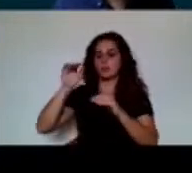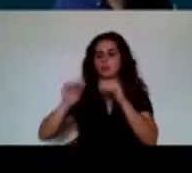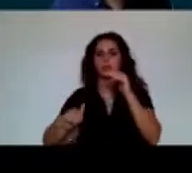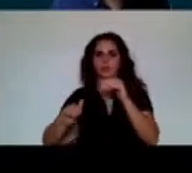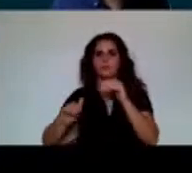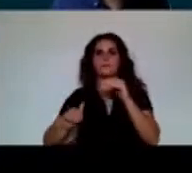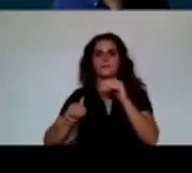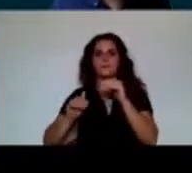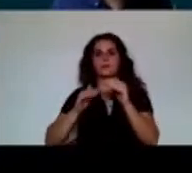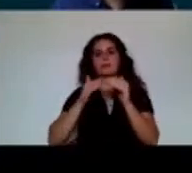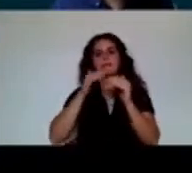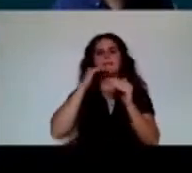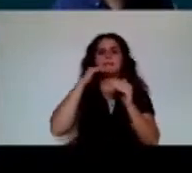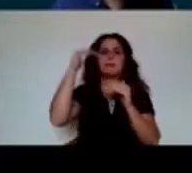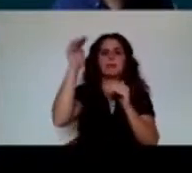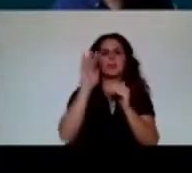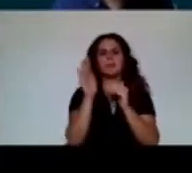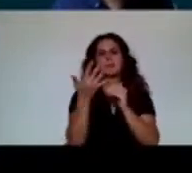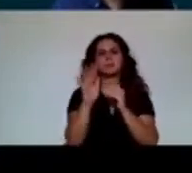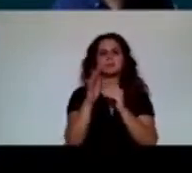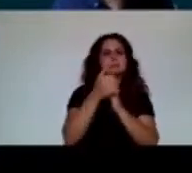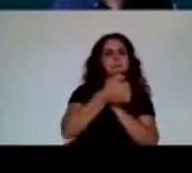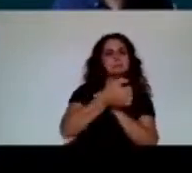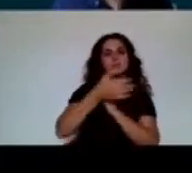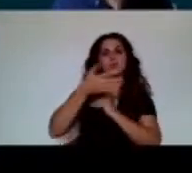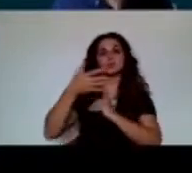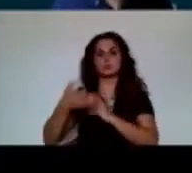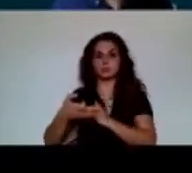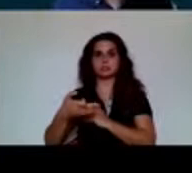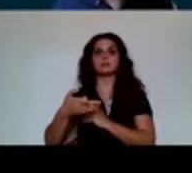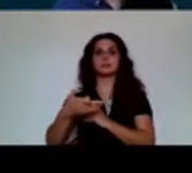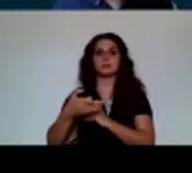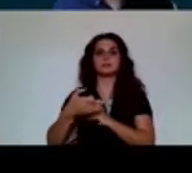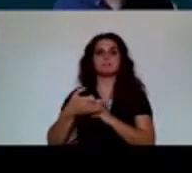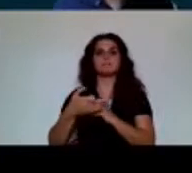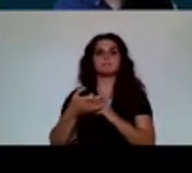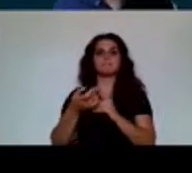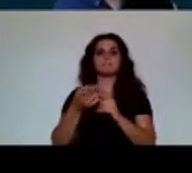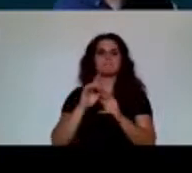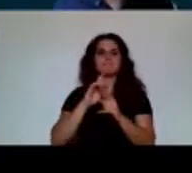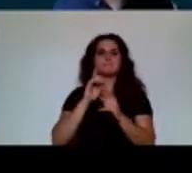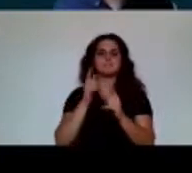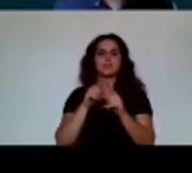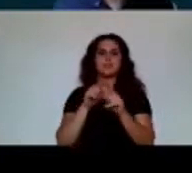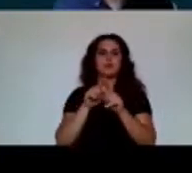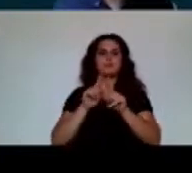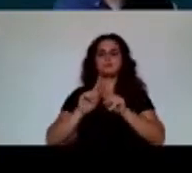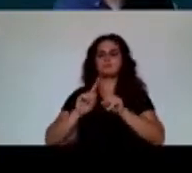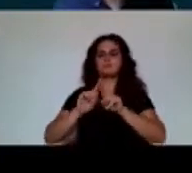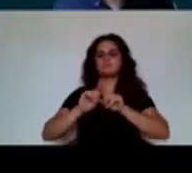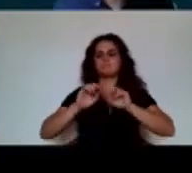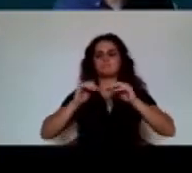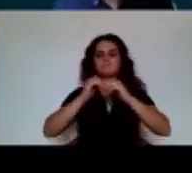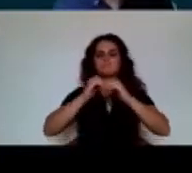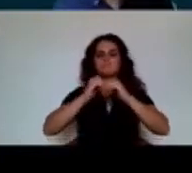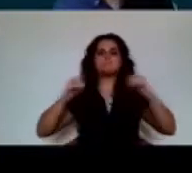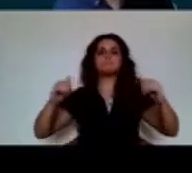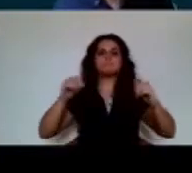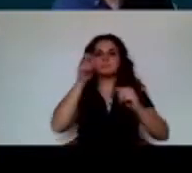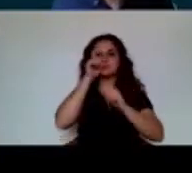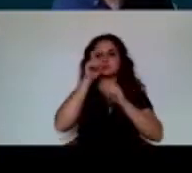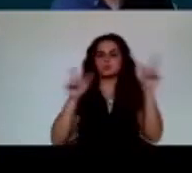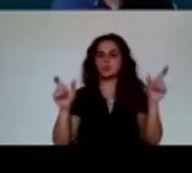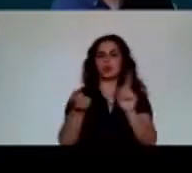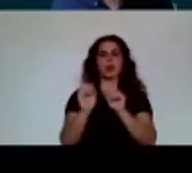those with ages between 5 and 7, actually do not assign or do not differentiate the 2 targets. They assign the same number